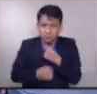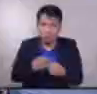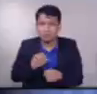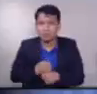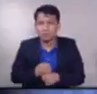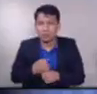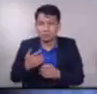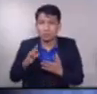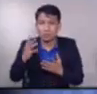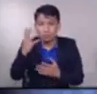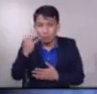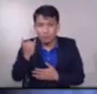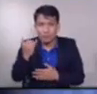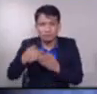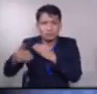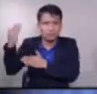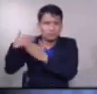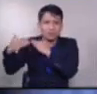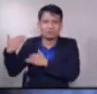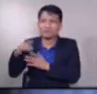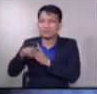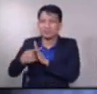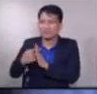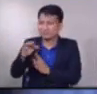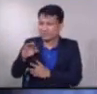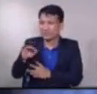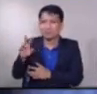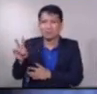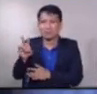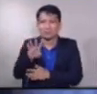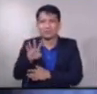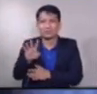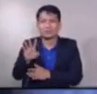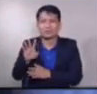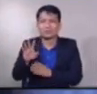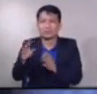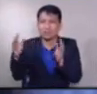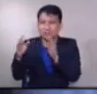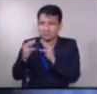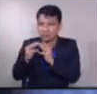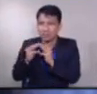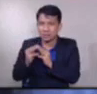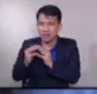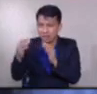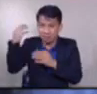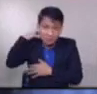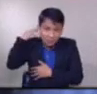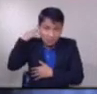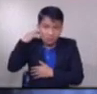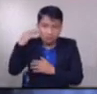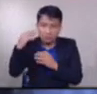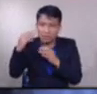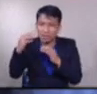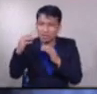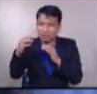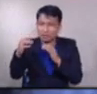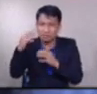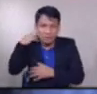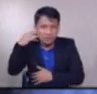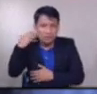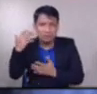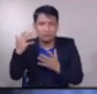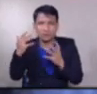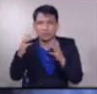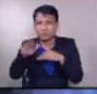we started as way before 1974 pa, Mindanao Allied Forces at yung Mindanao Tribal Self-Governance. Aside from